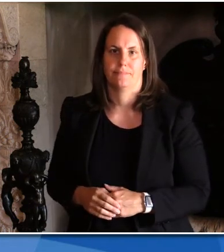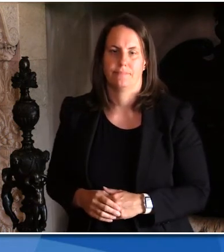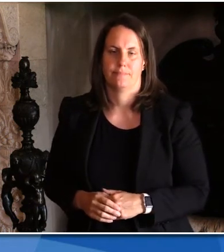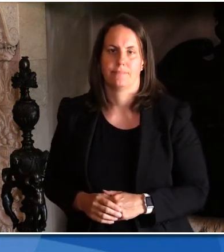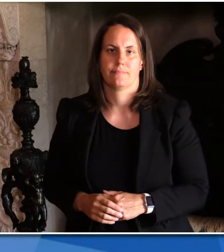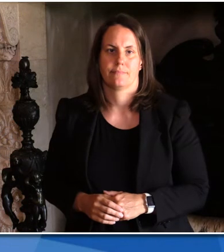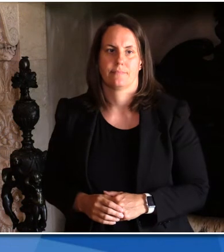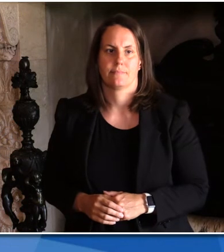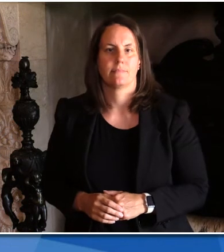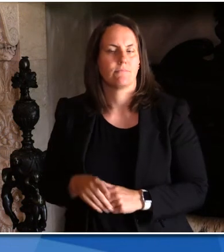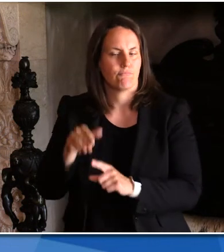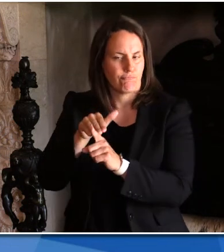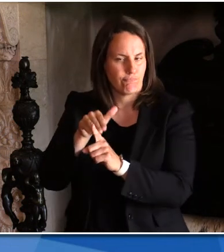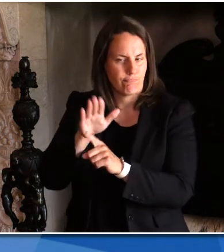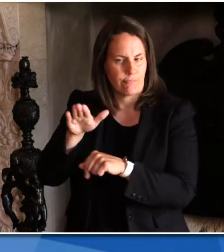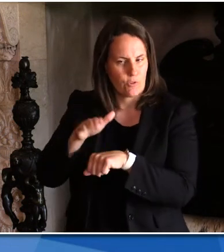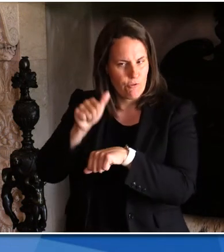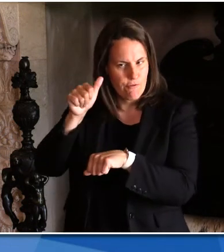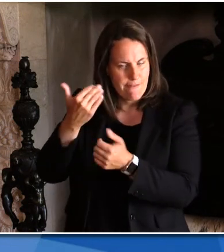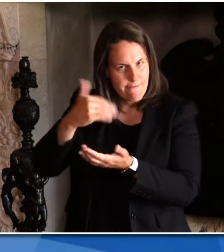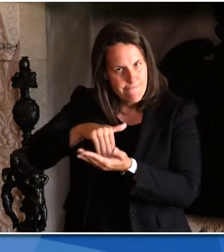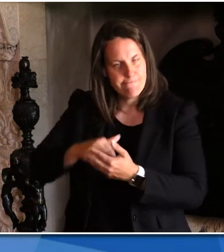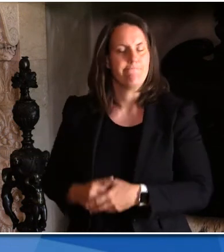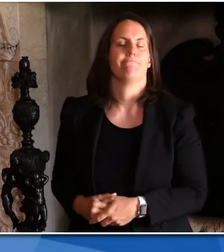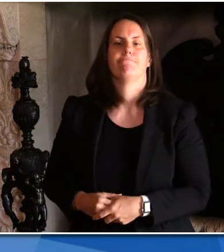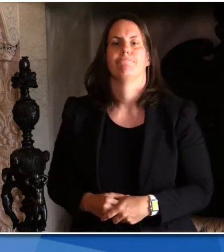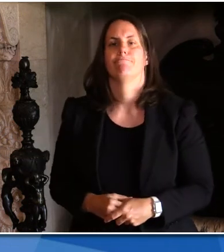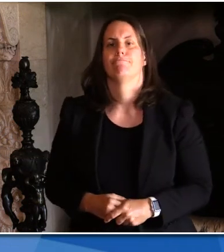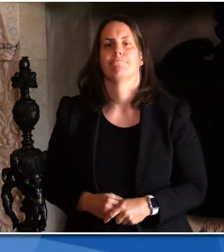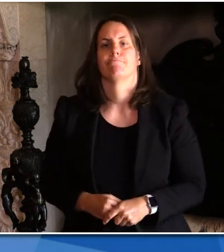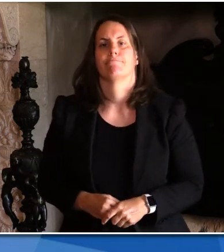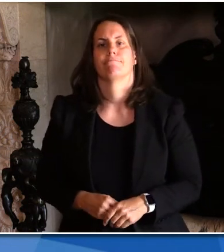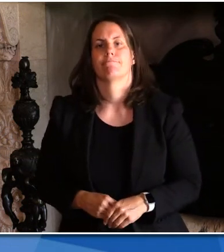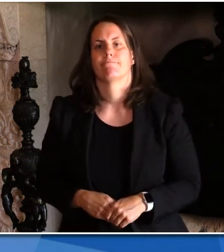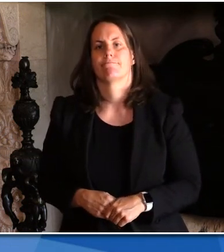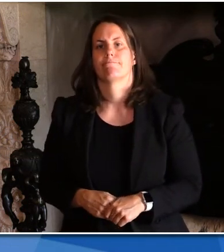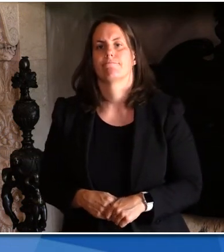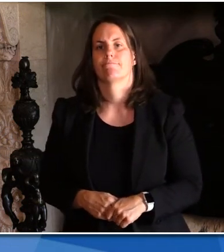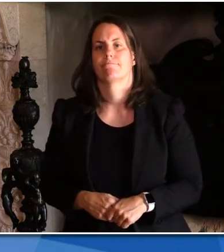And a reminder, *6 to unmute your phone. Karen Parker.